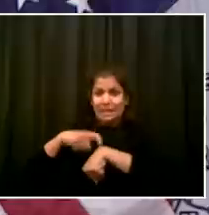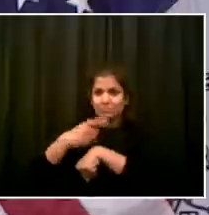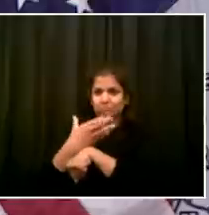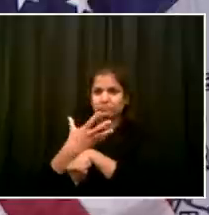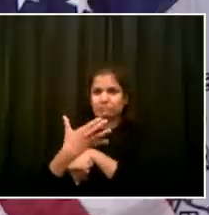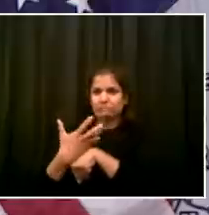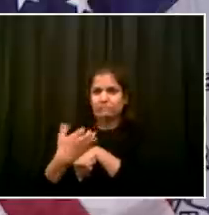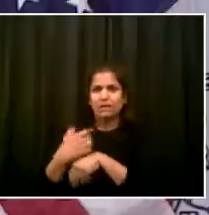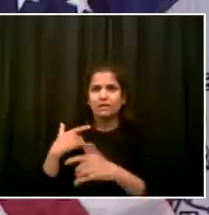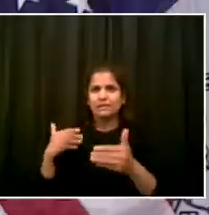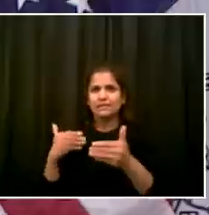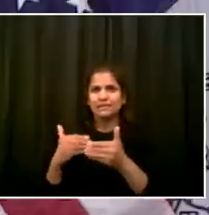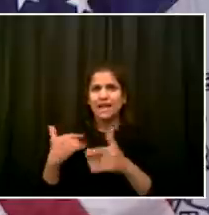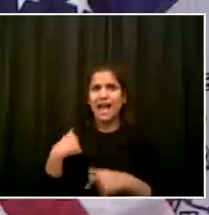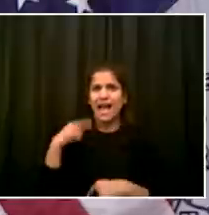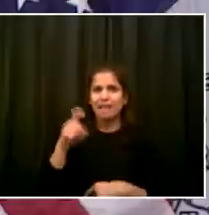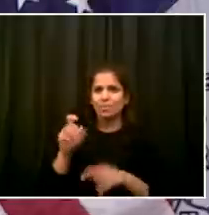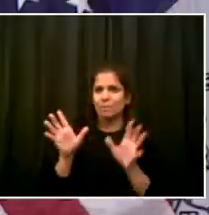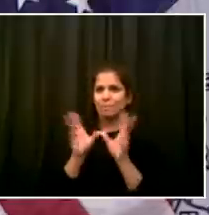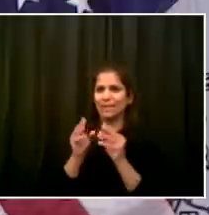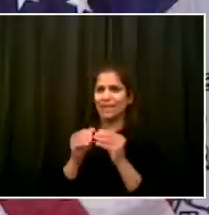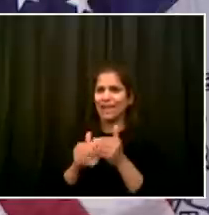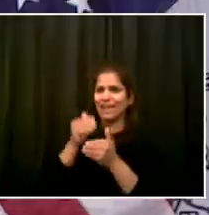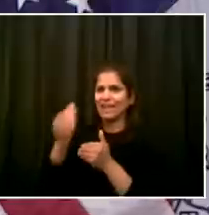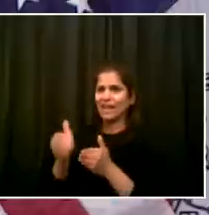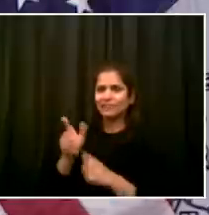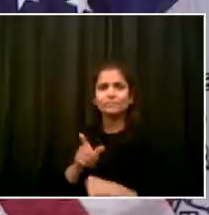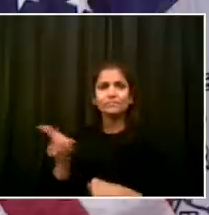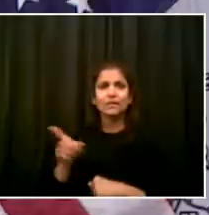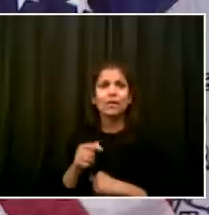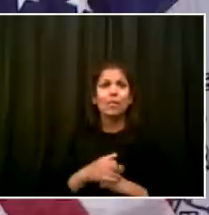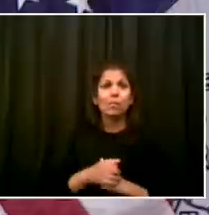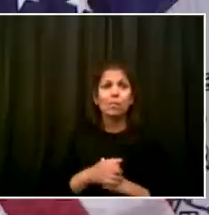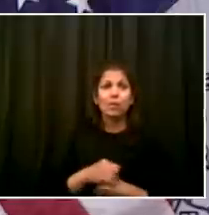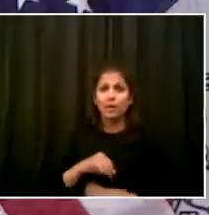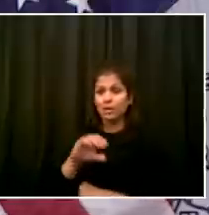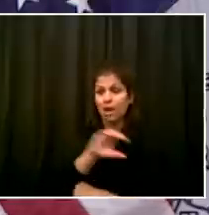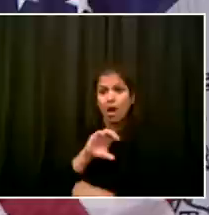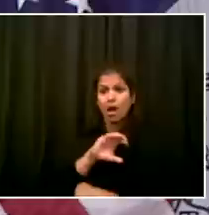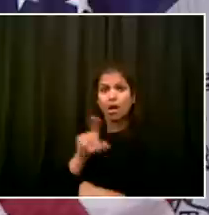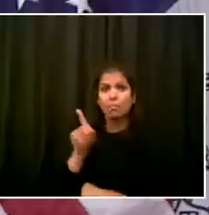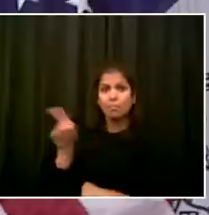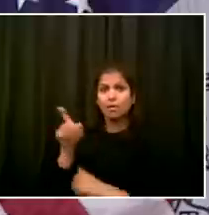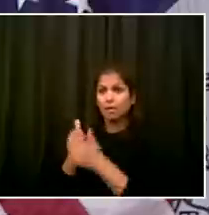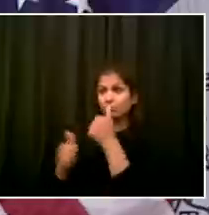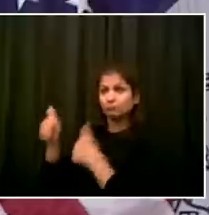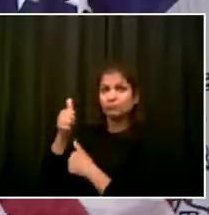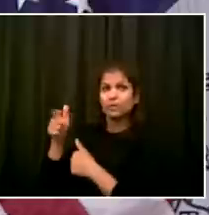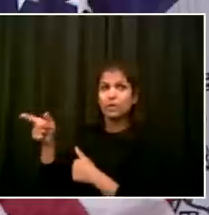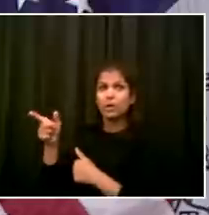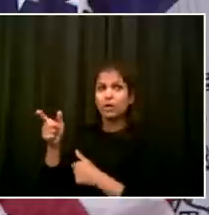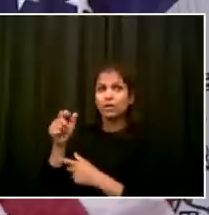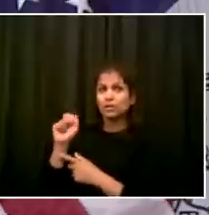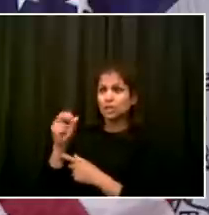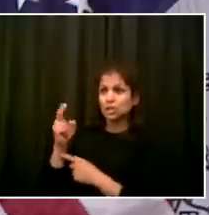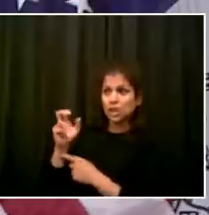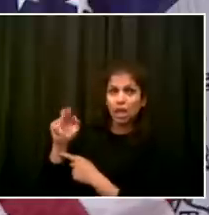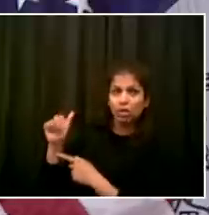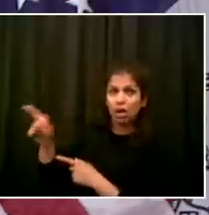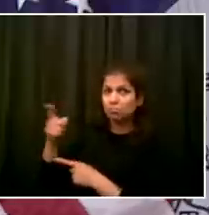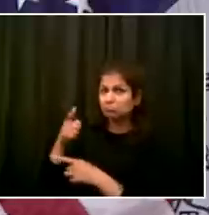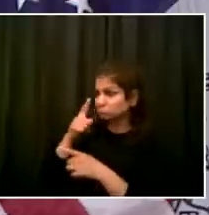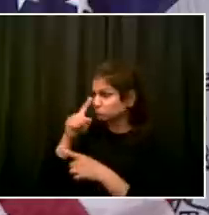Commissioner Shea, if you could just speak to, in light of our new approach that we announced a week ago, how NYPD is going to comport itself